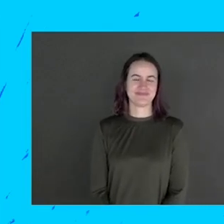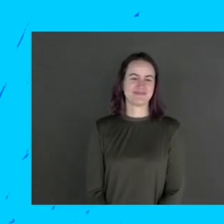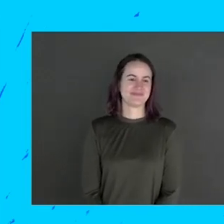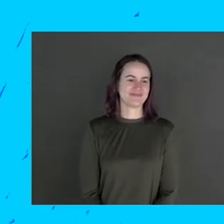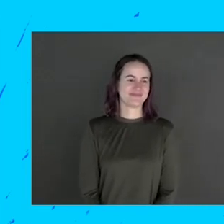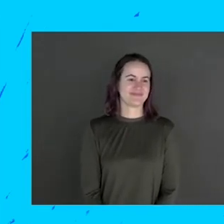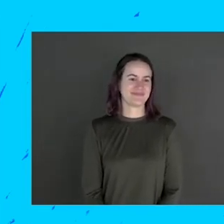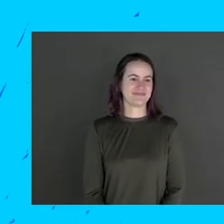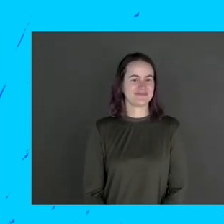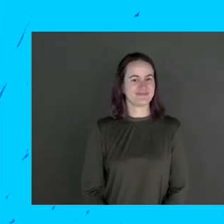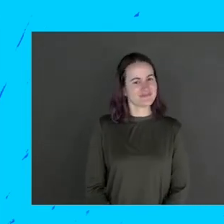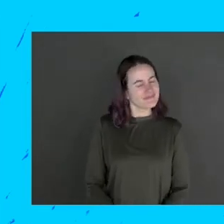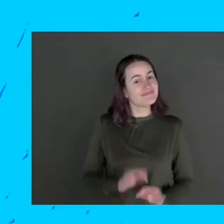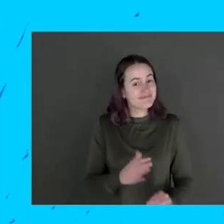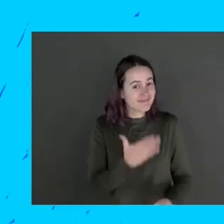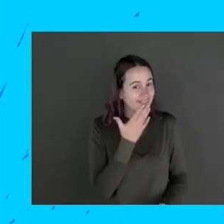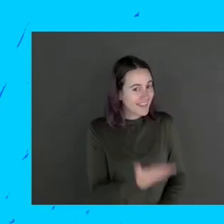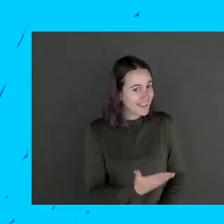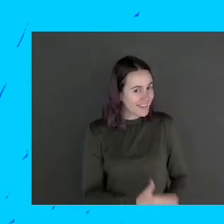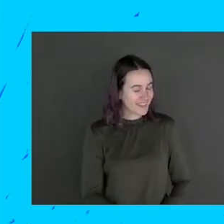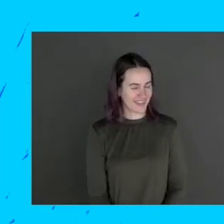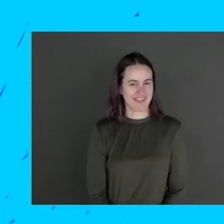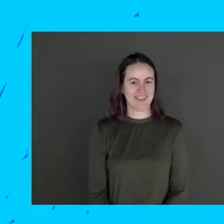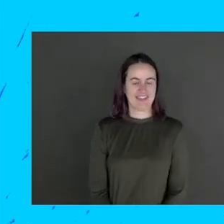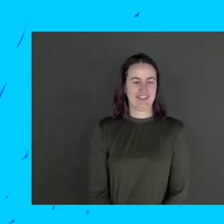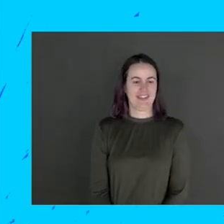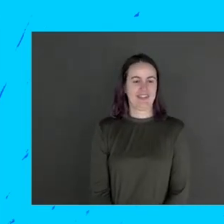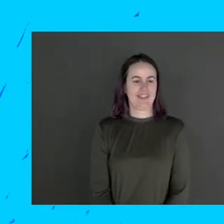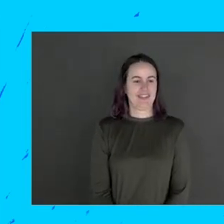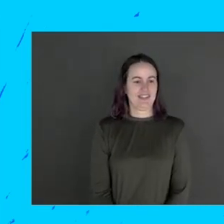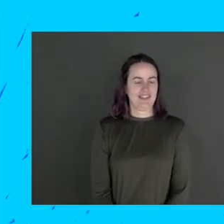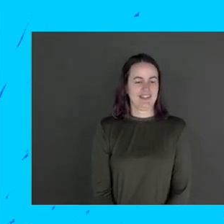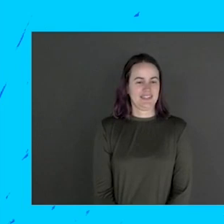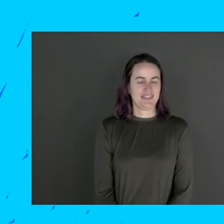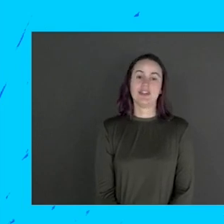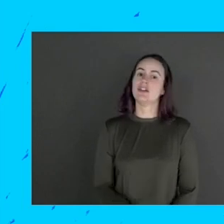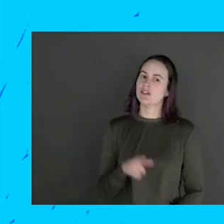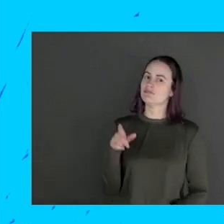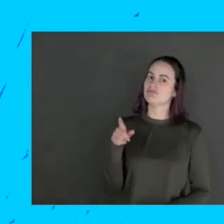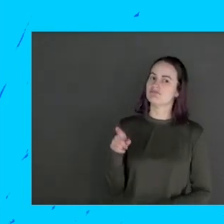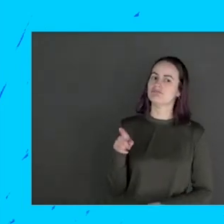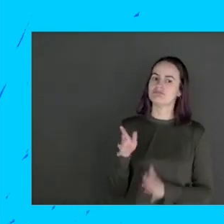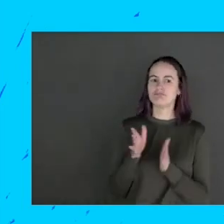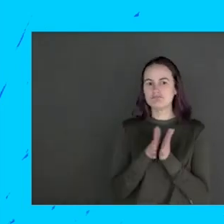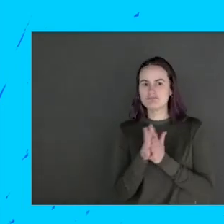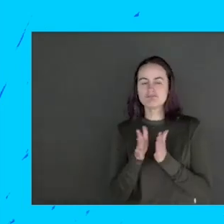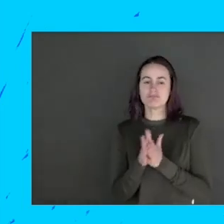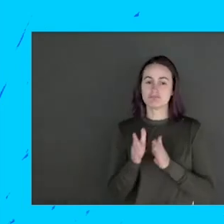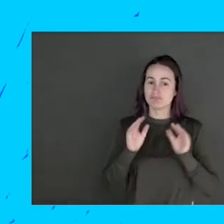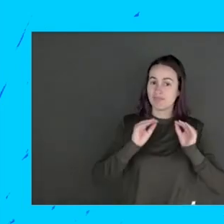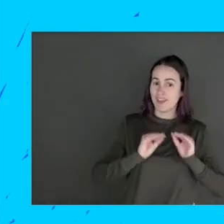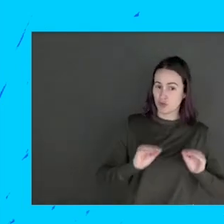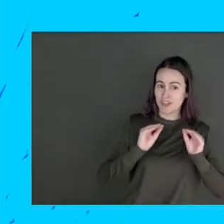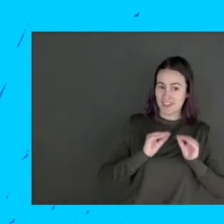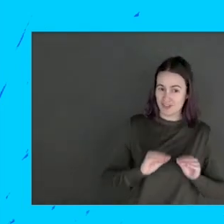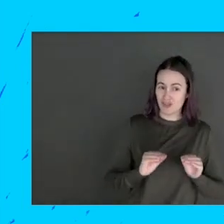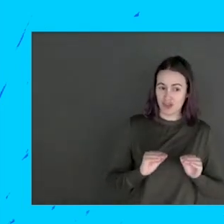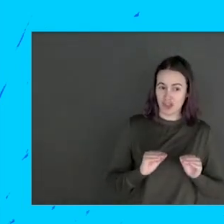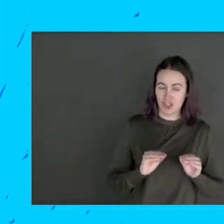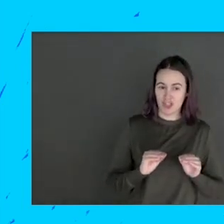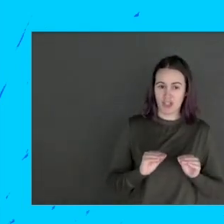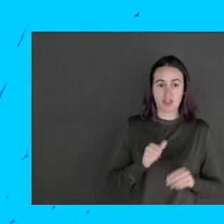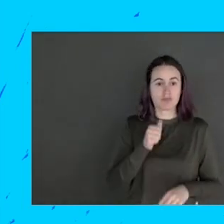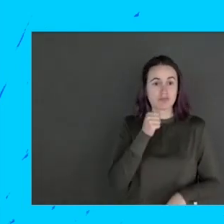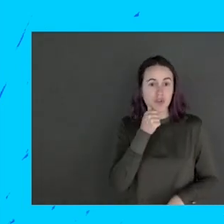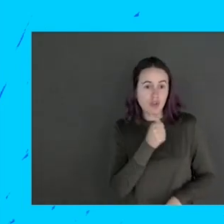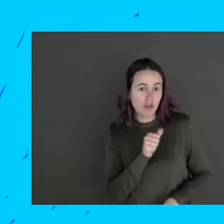insightful response, Mary Queen. I like that you highlighted how education is a strategic entry point, the benefits that keeping girls and young